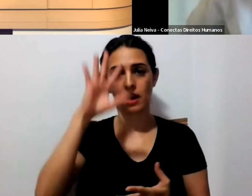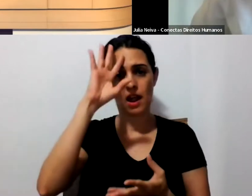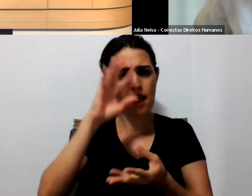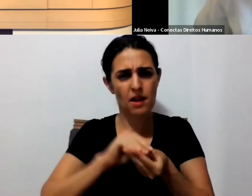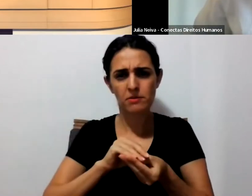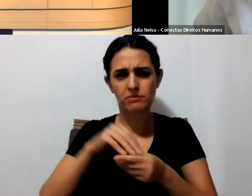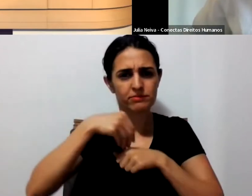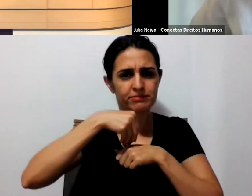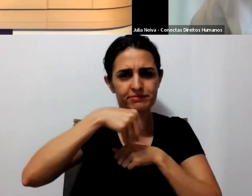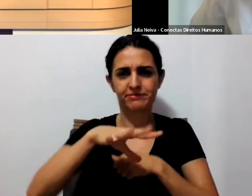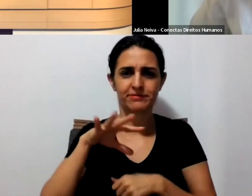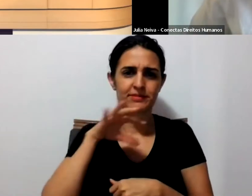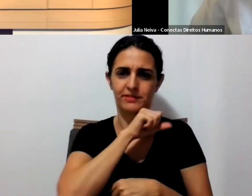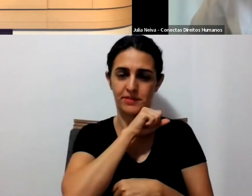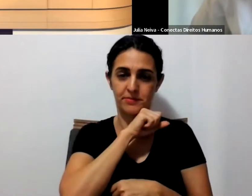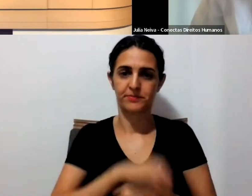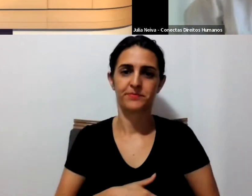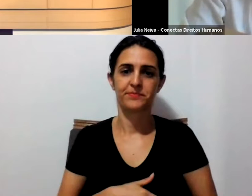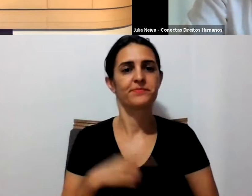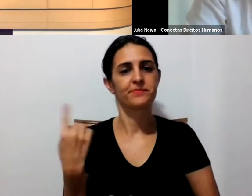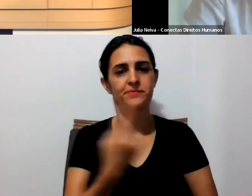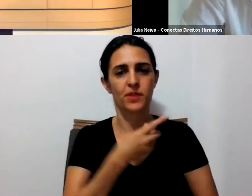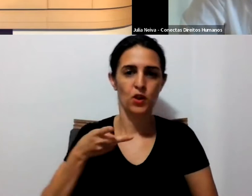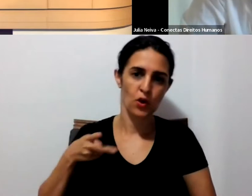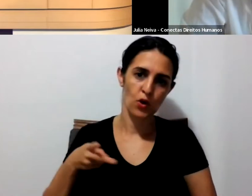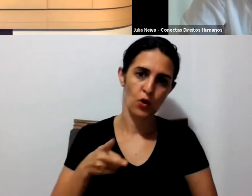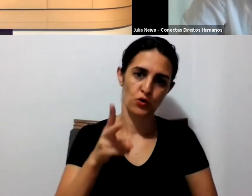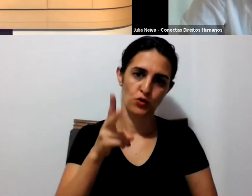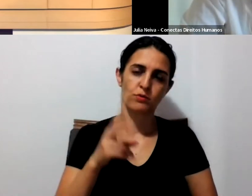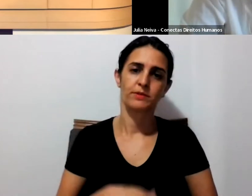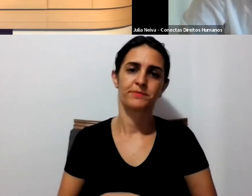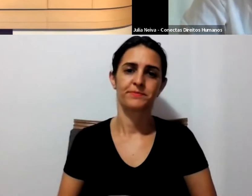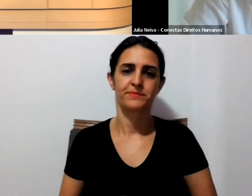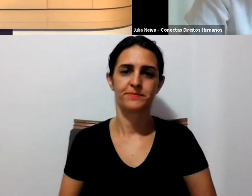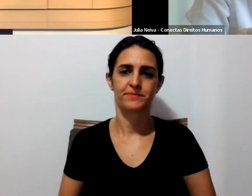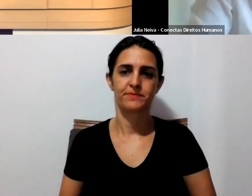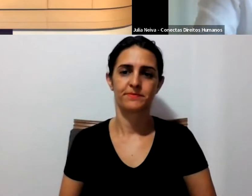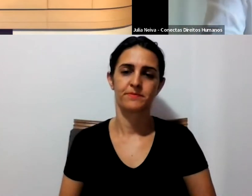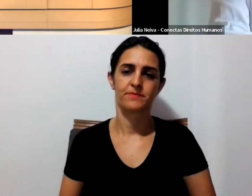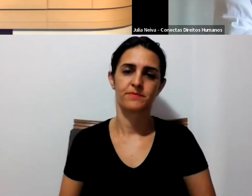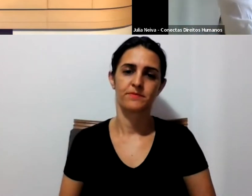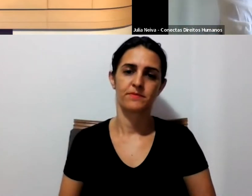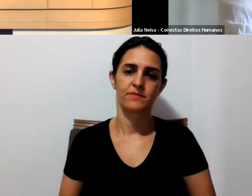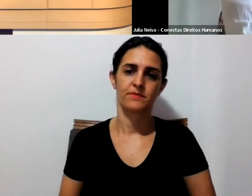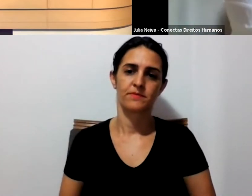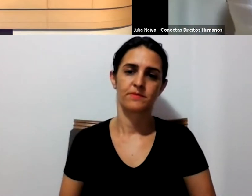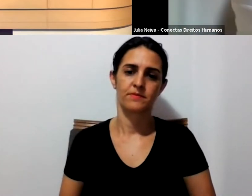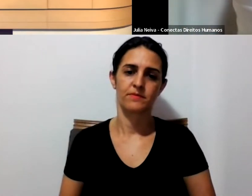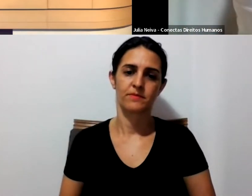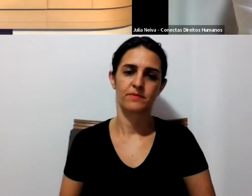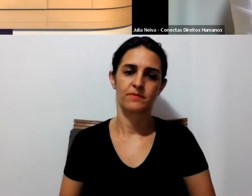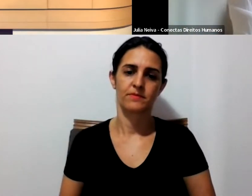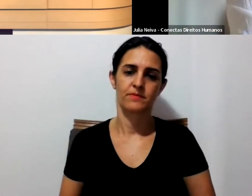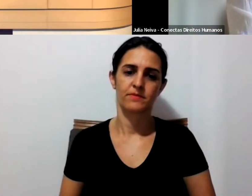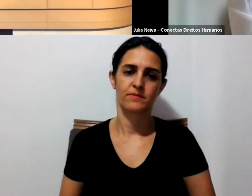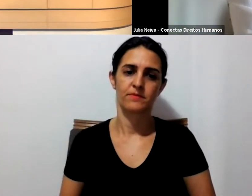day? And then probably on the Brazilian side, Ambassador, you can also tell us a little bit of why Brazil